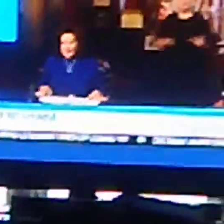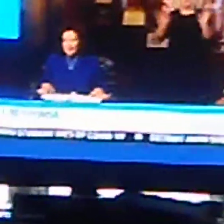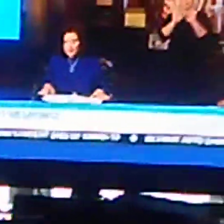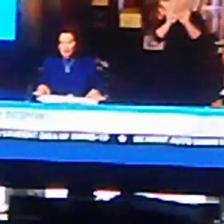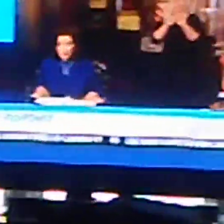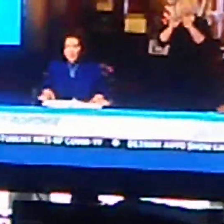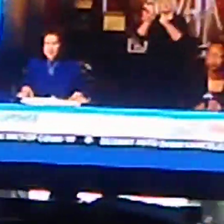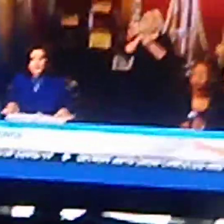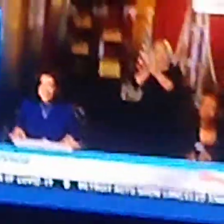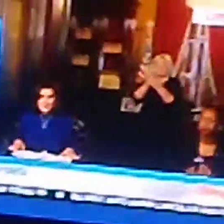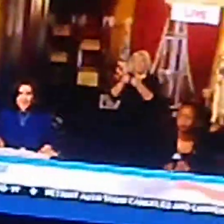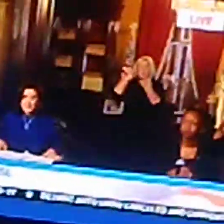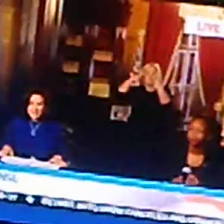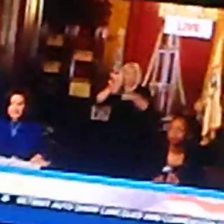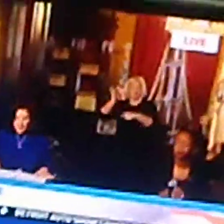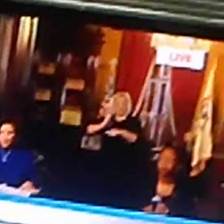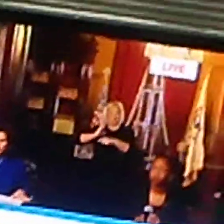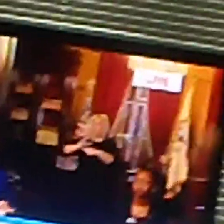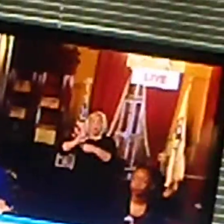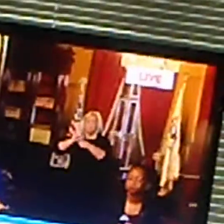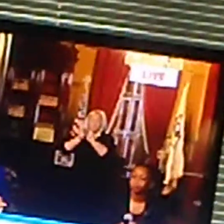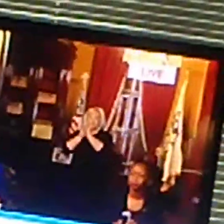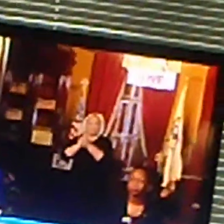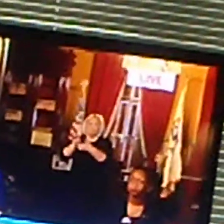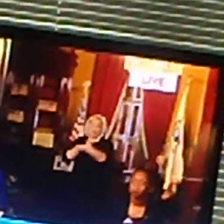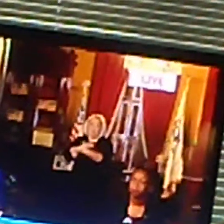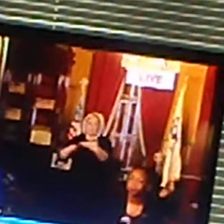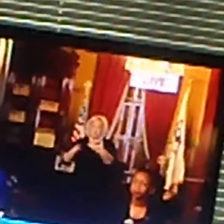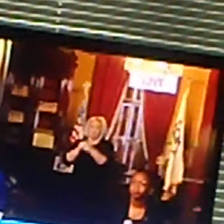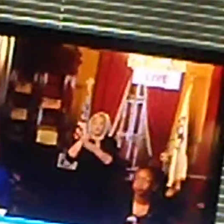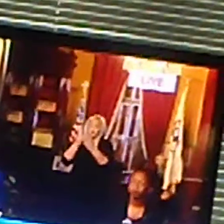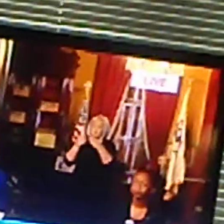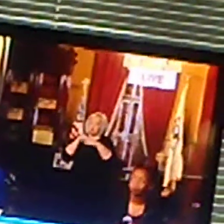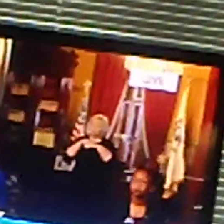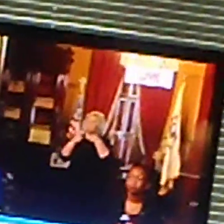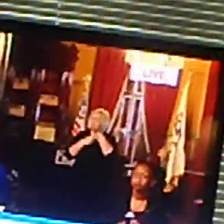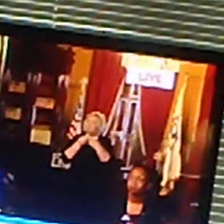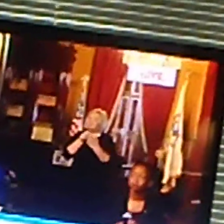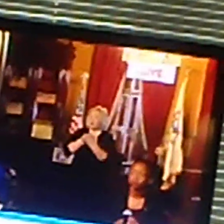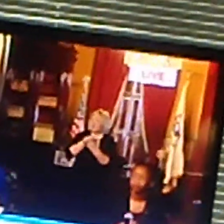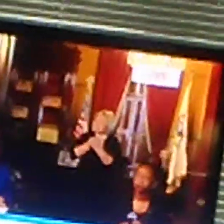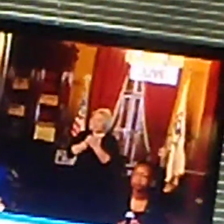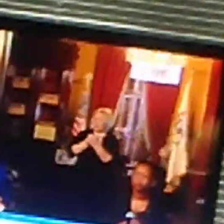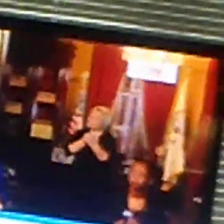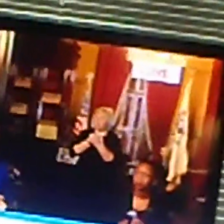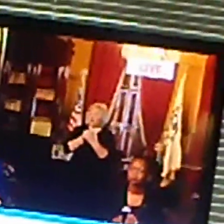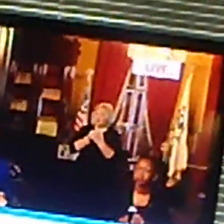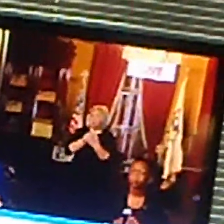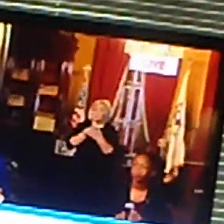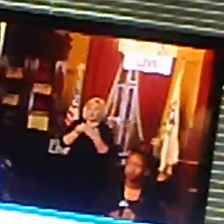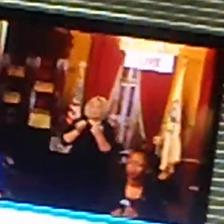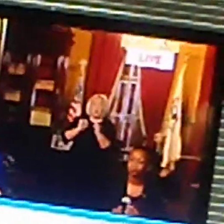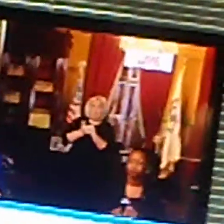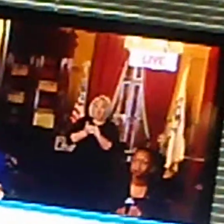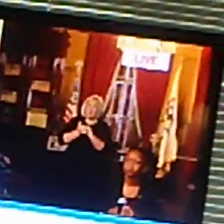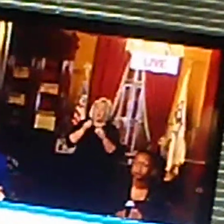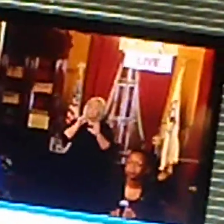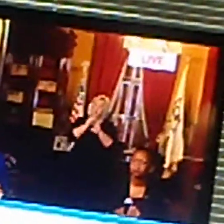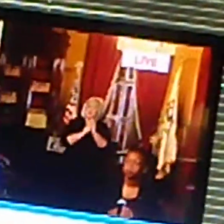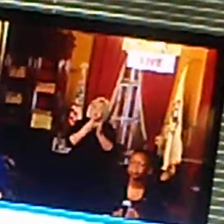of line items to save tax dollars. It's too early to determine the exact impact on state revenues,